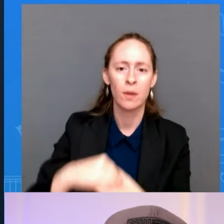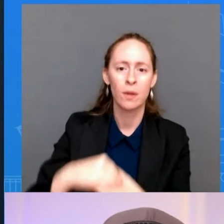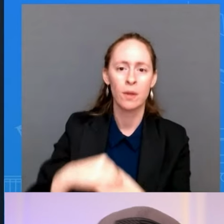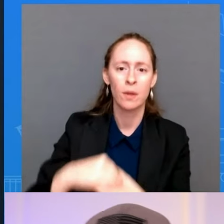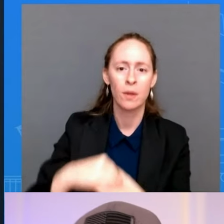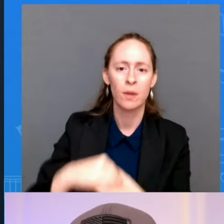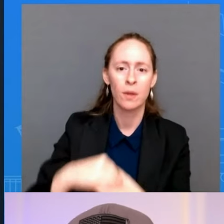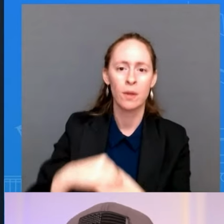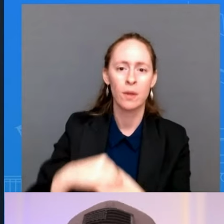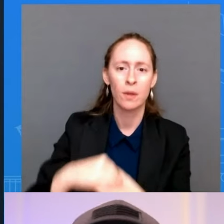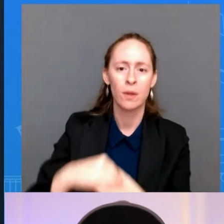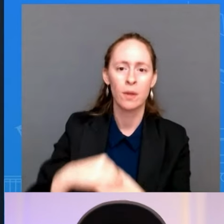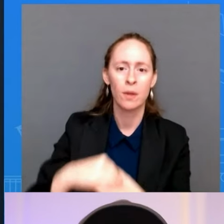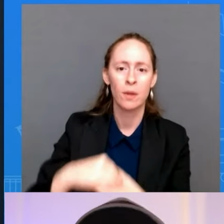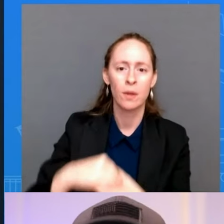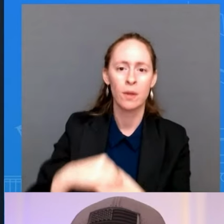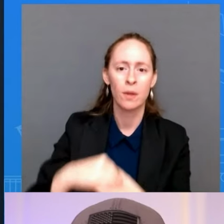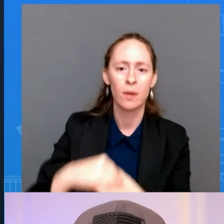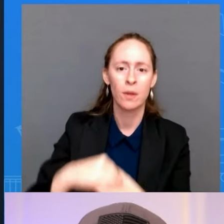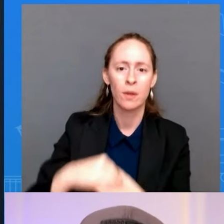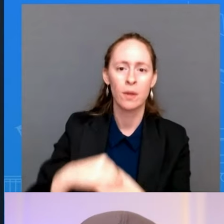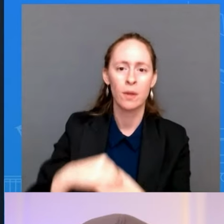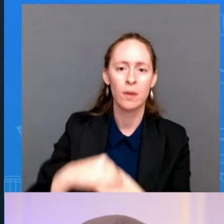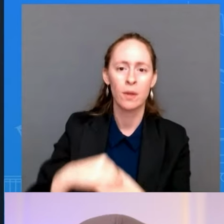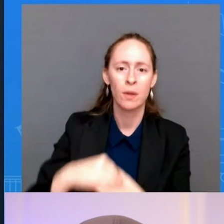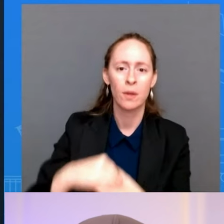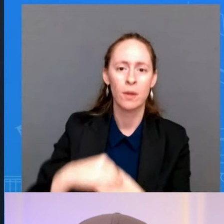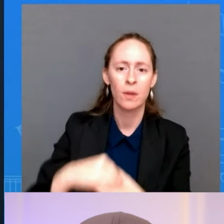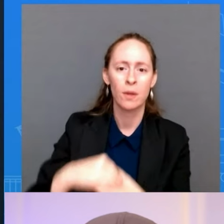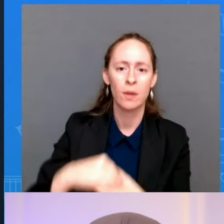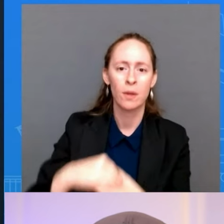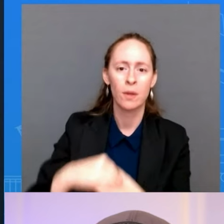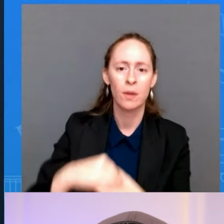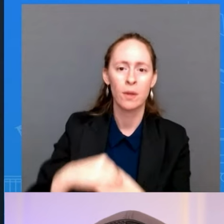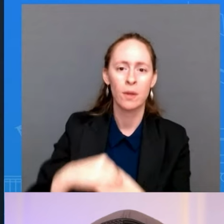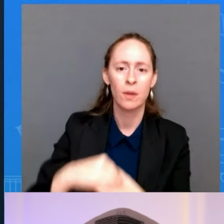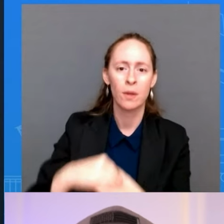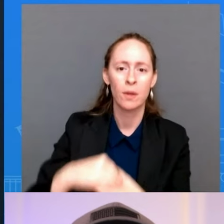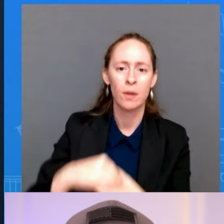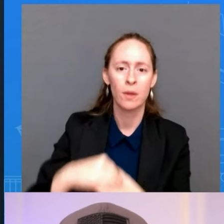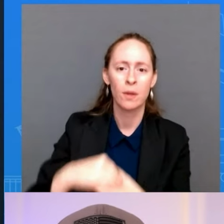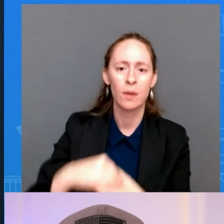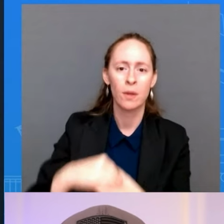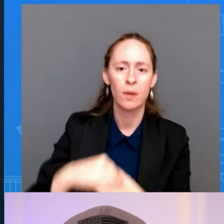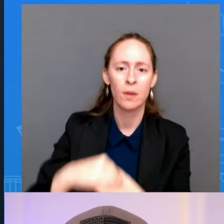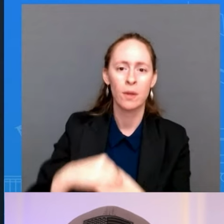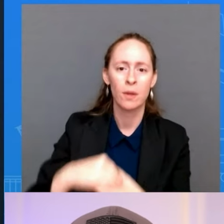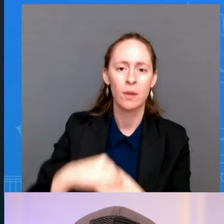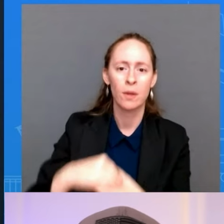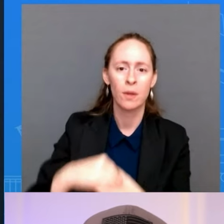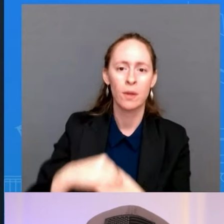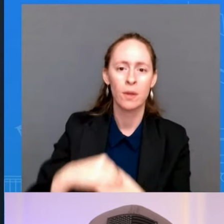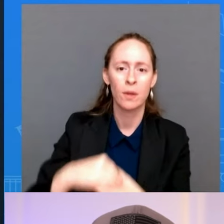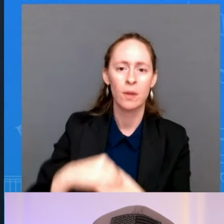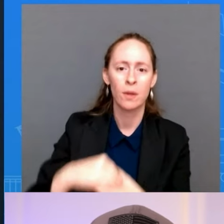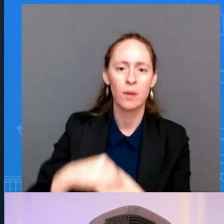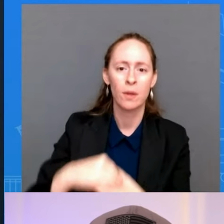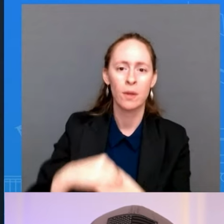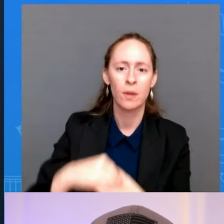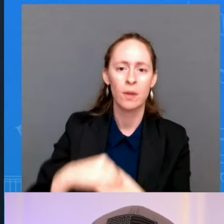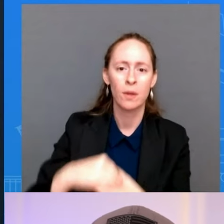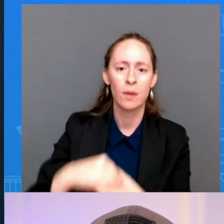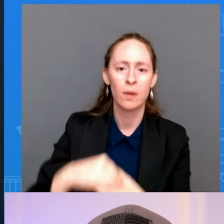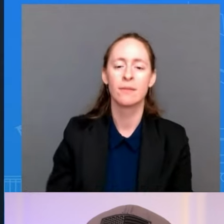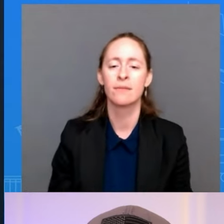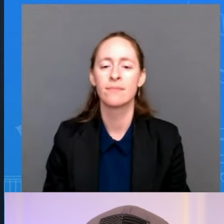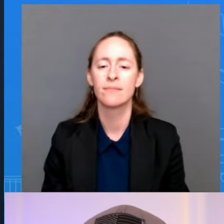is what they show. This is what they are. But hey, don't worry, folks. It's all incomplete. Yeah, that's everything's incomplete with the Democrat Party. That's how they get you to spend